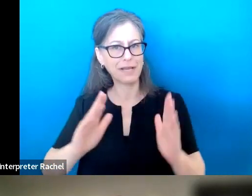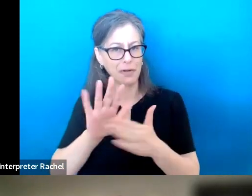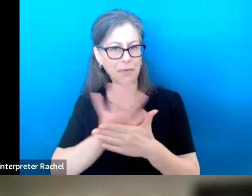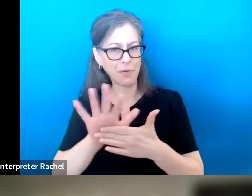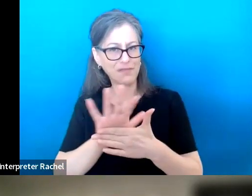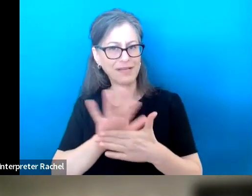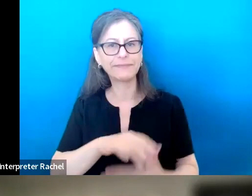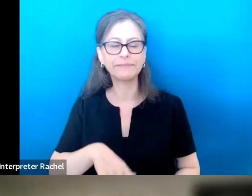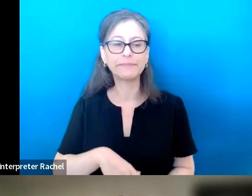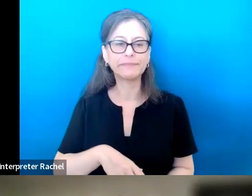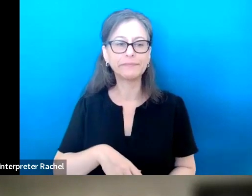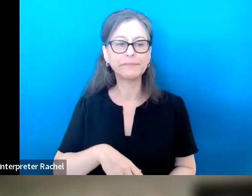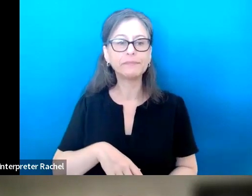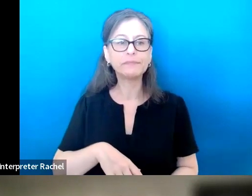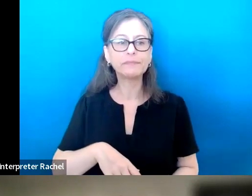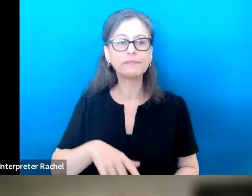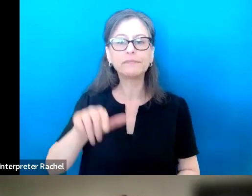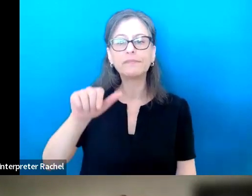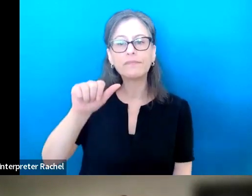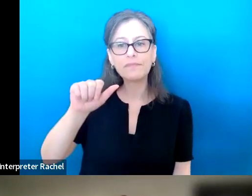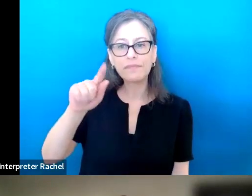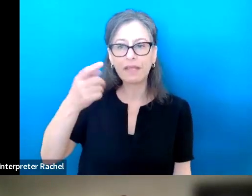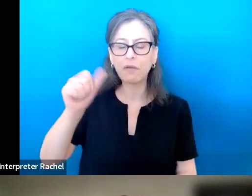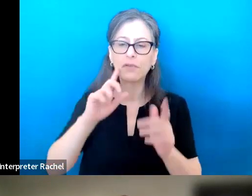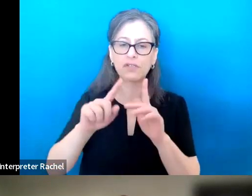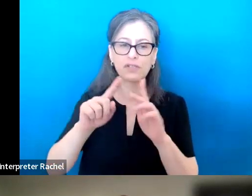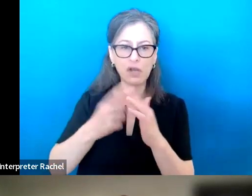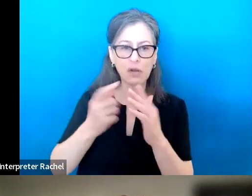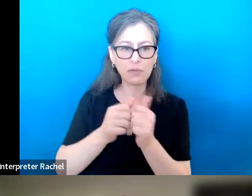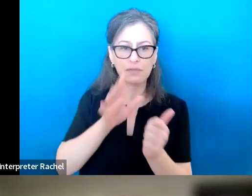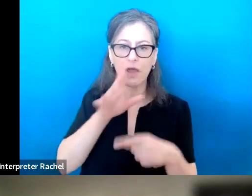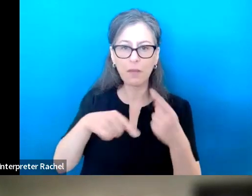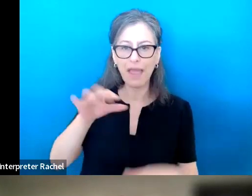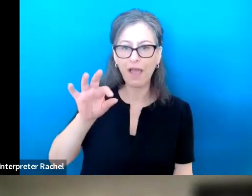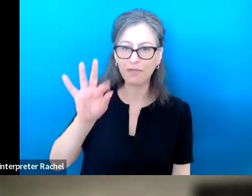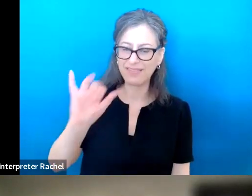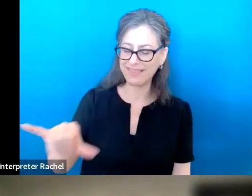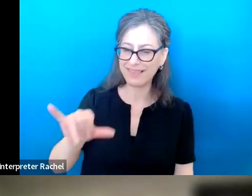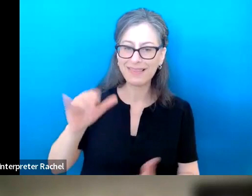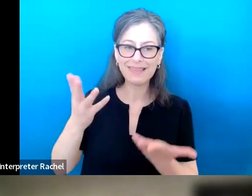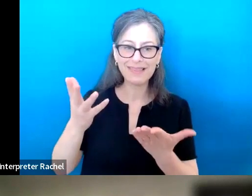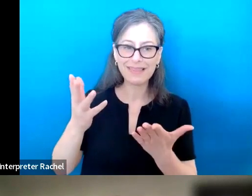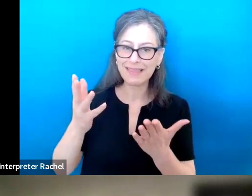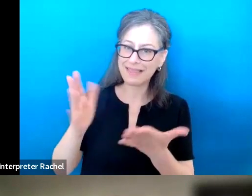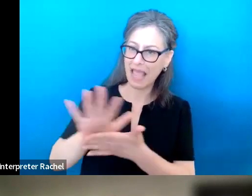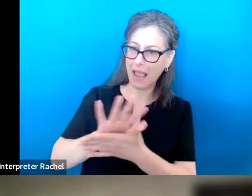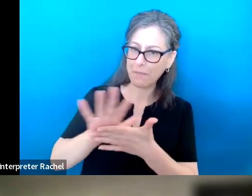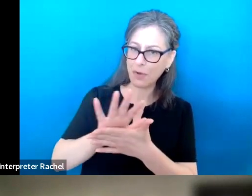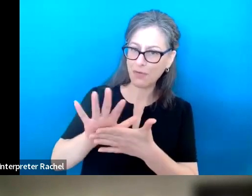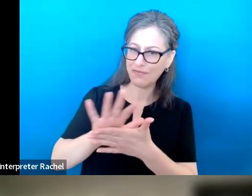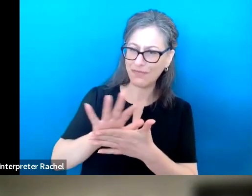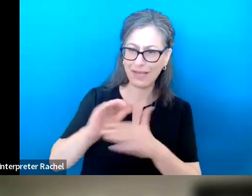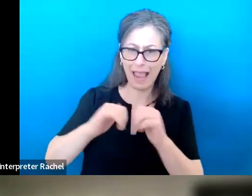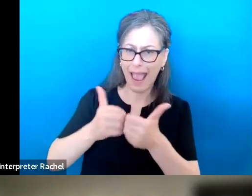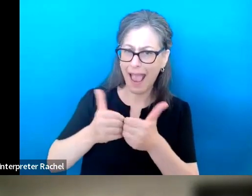with you. Let's talk about Foxy Ass, Letters, and Little Ham. How the heck? Oh